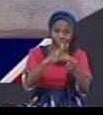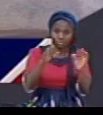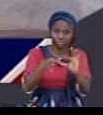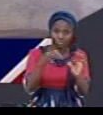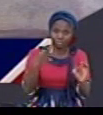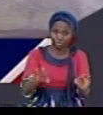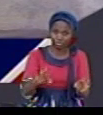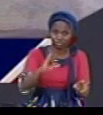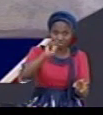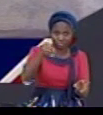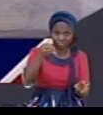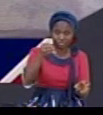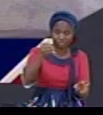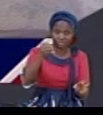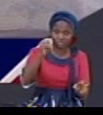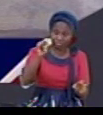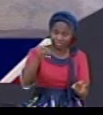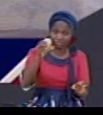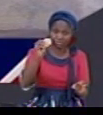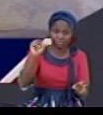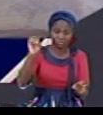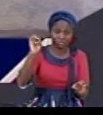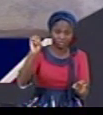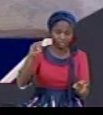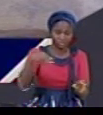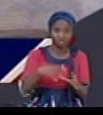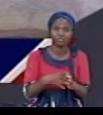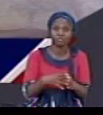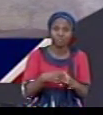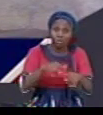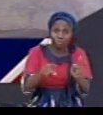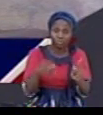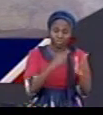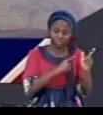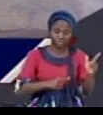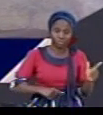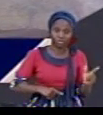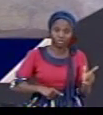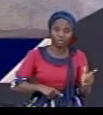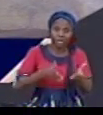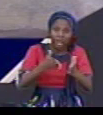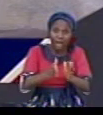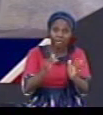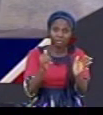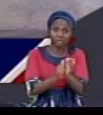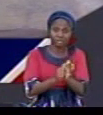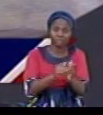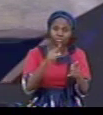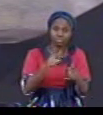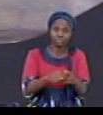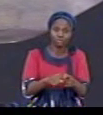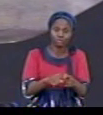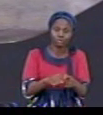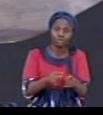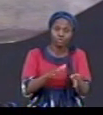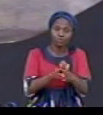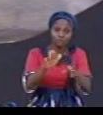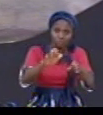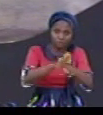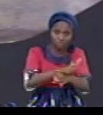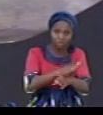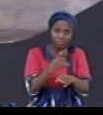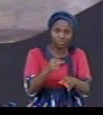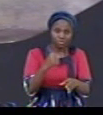Joseph, but the Lord allowed that to fulfill the